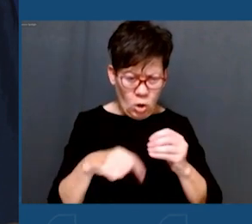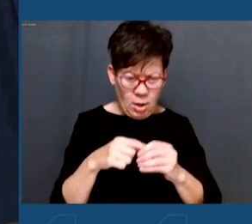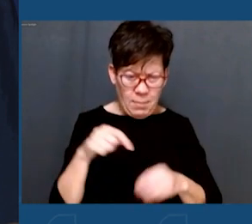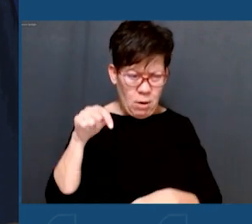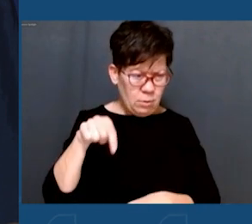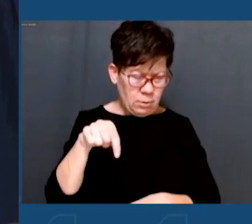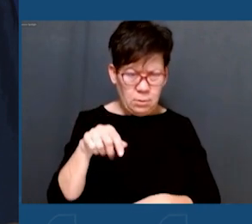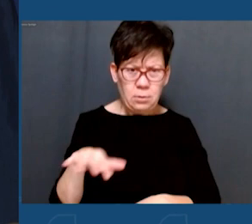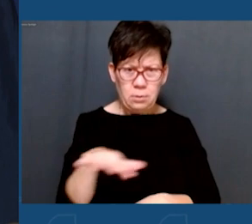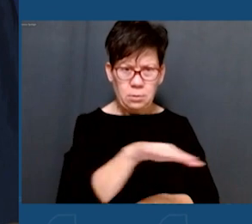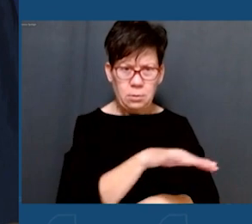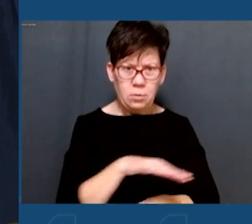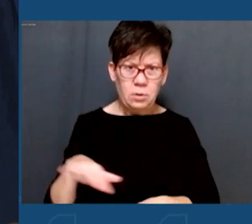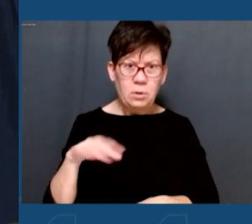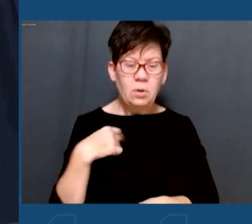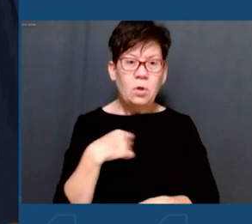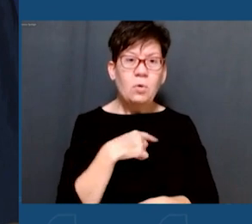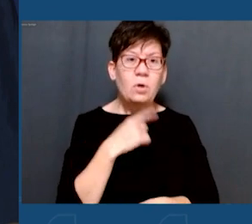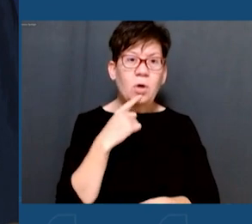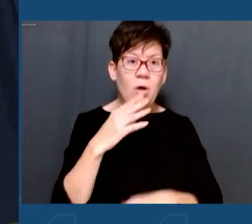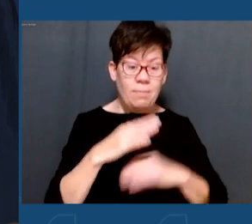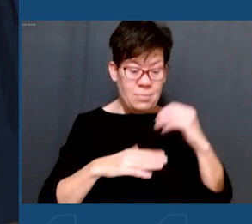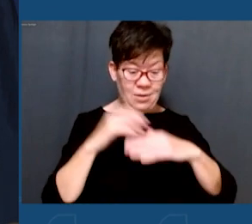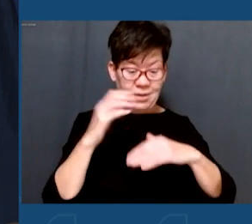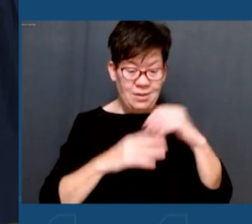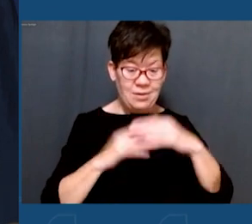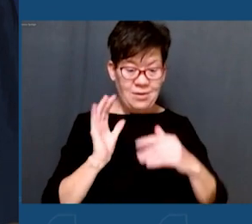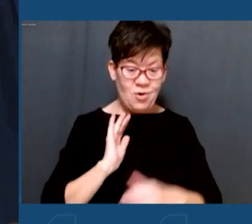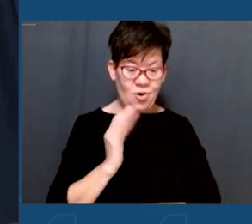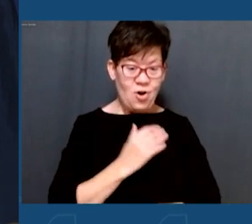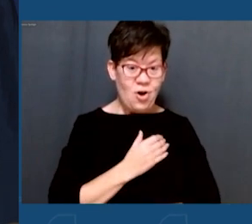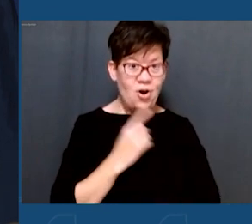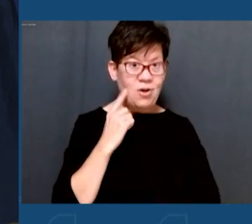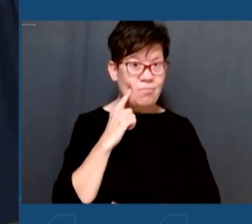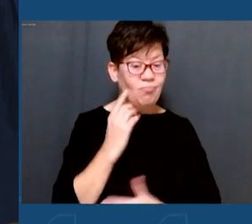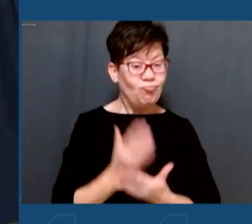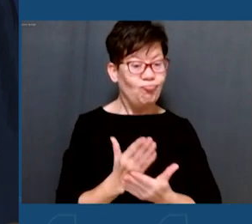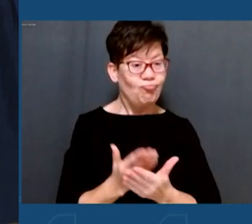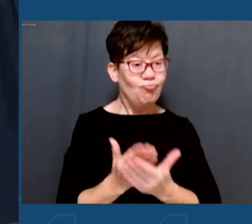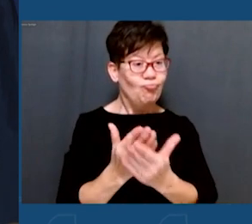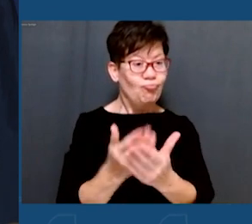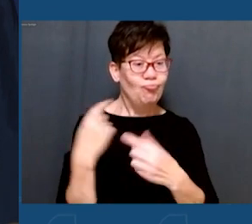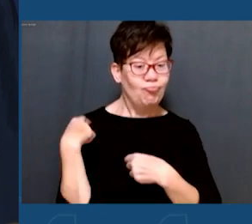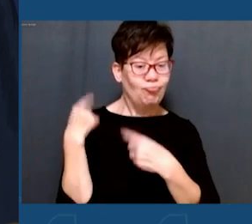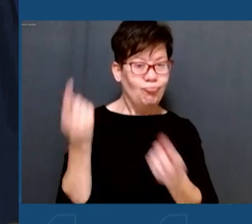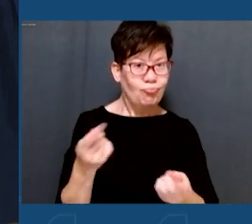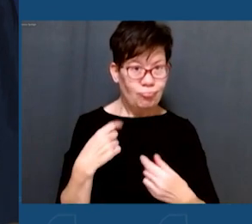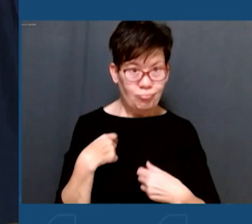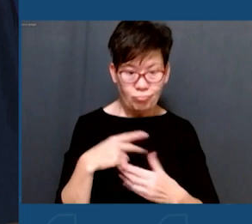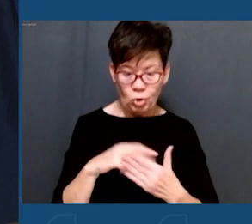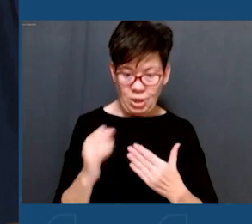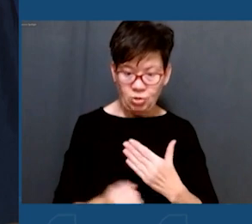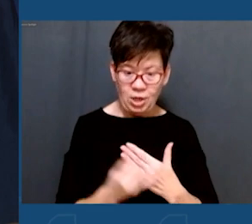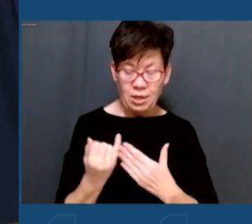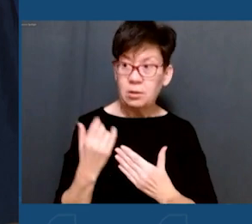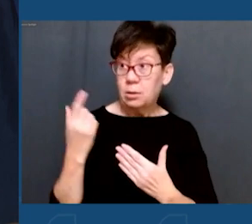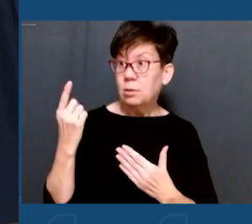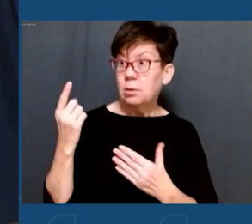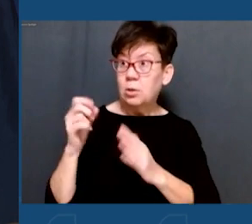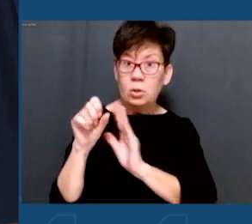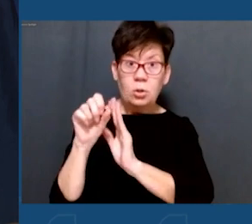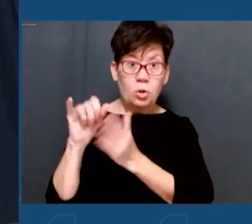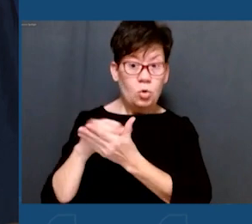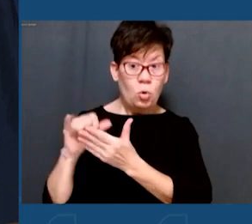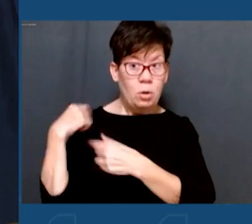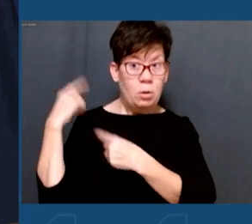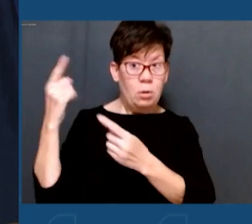fact, building on our proven track record. We've been very busy over the past several years, many of those projects being directly supported by the state of New York. In fact,